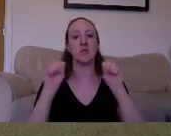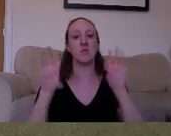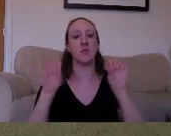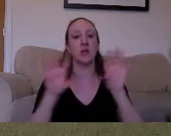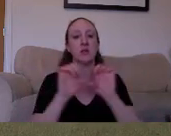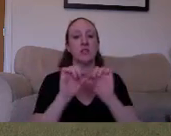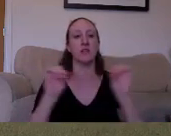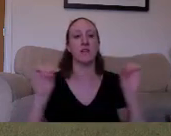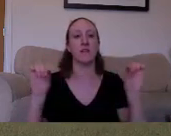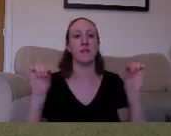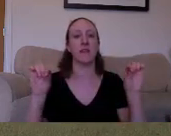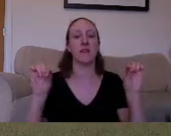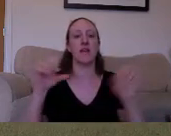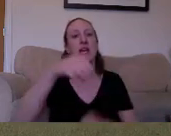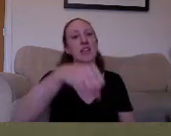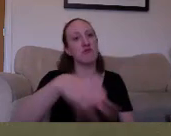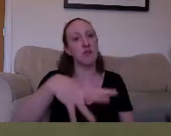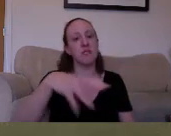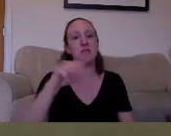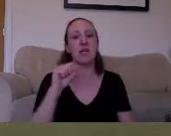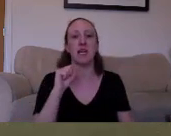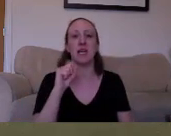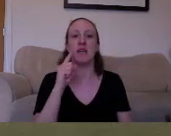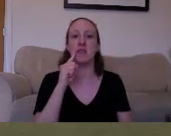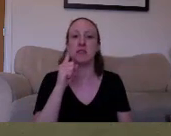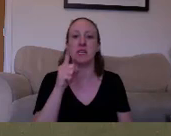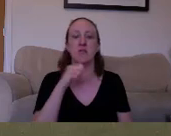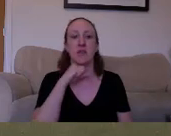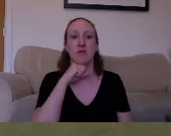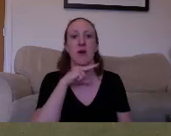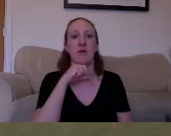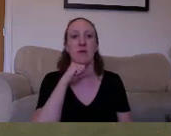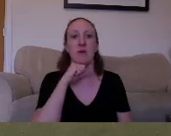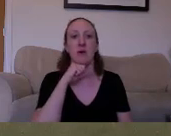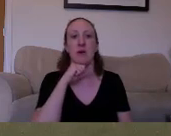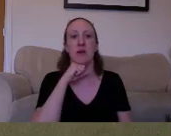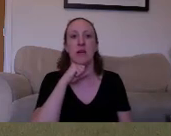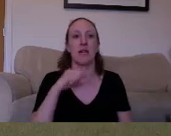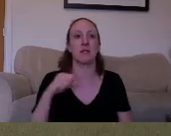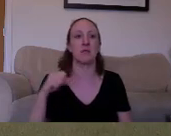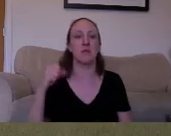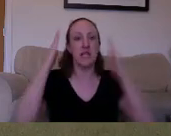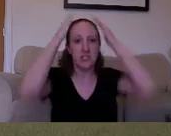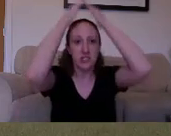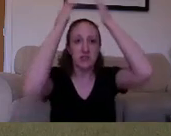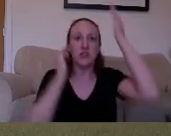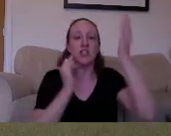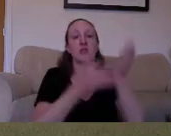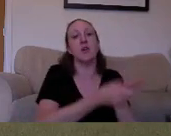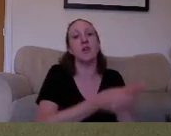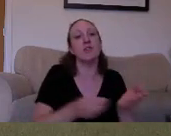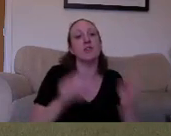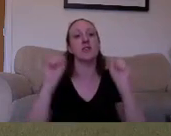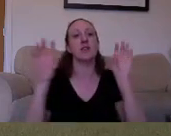wet wand. He dropped it politely, then said with a croak, as the witch dried